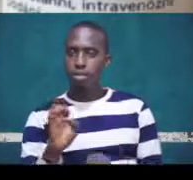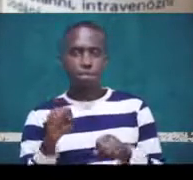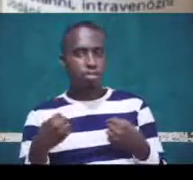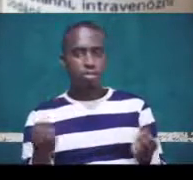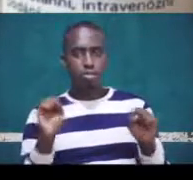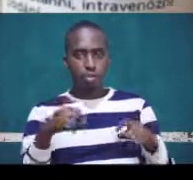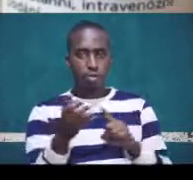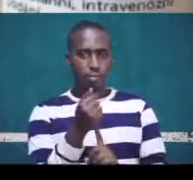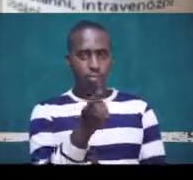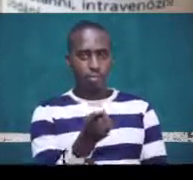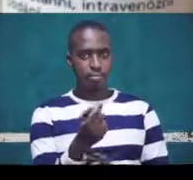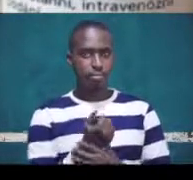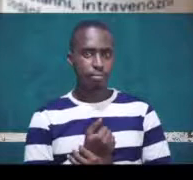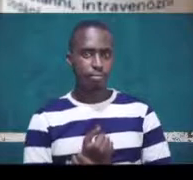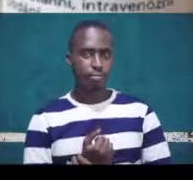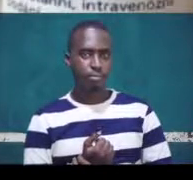take